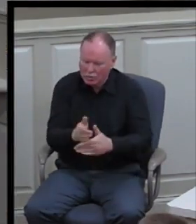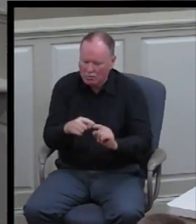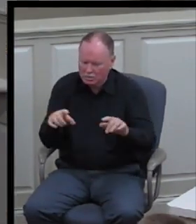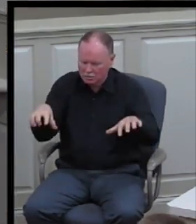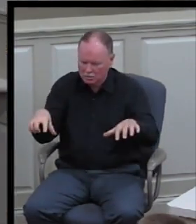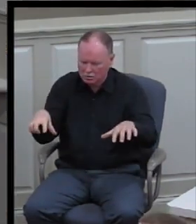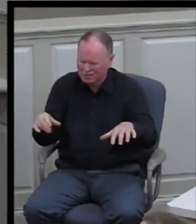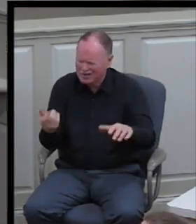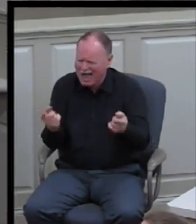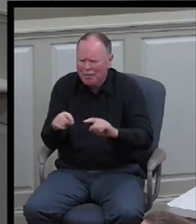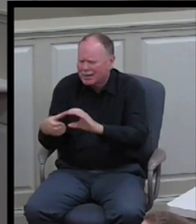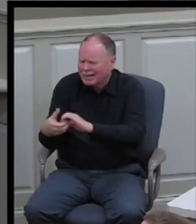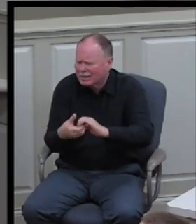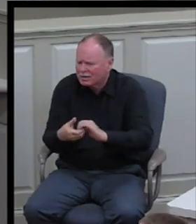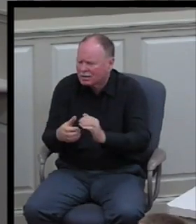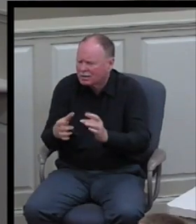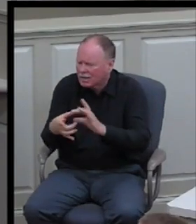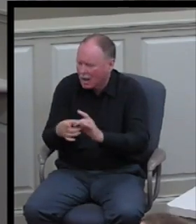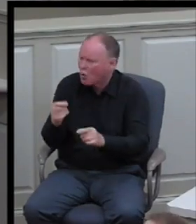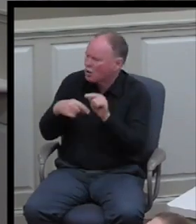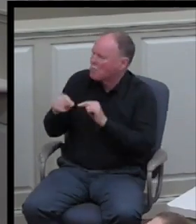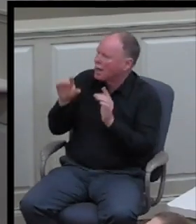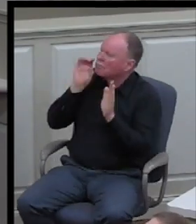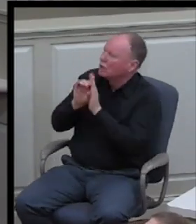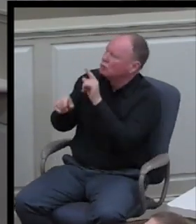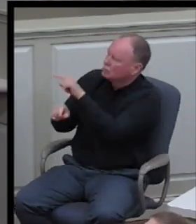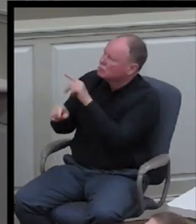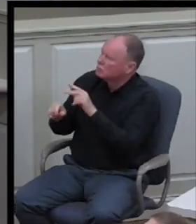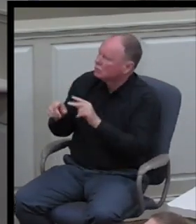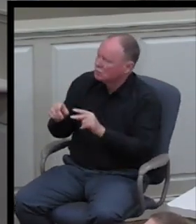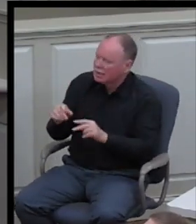far as Yeah, that goes? so I could flip back real quick to